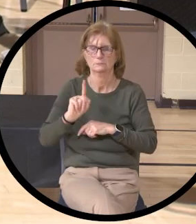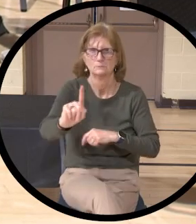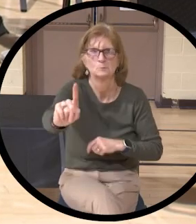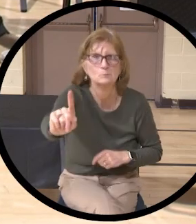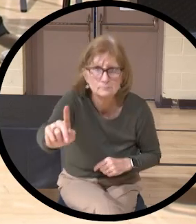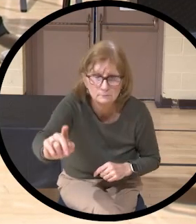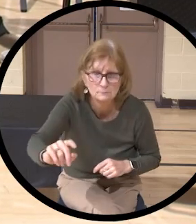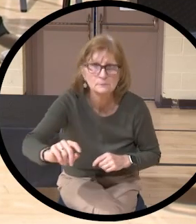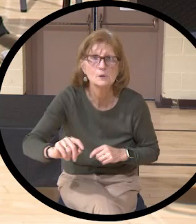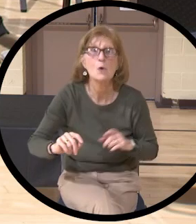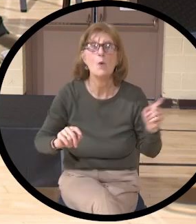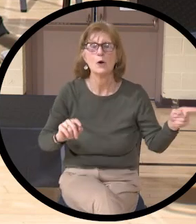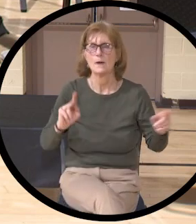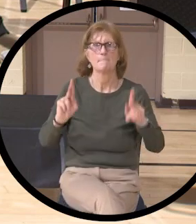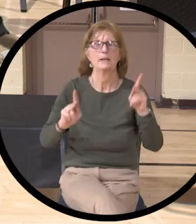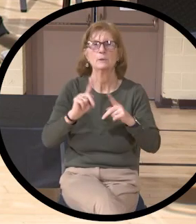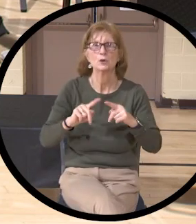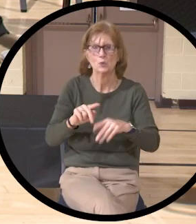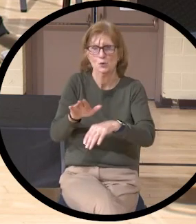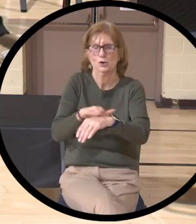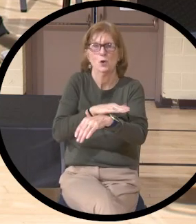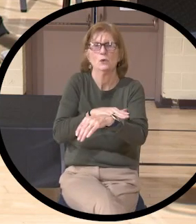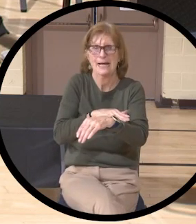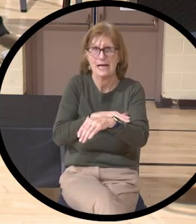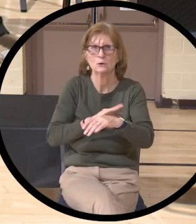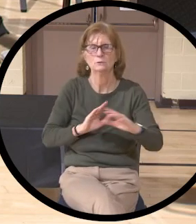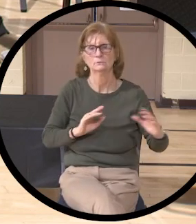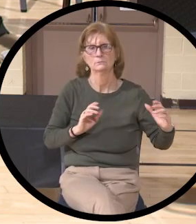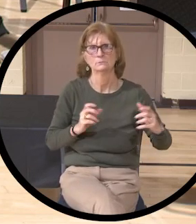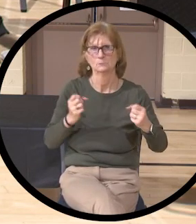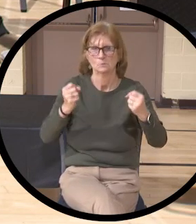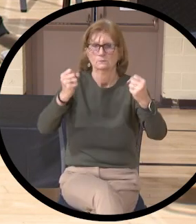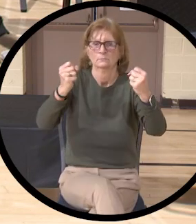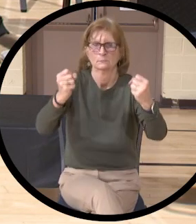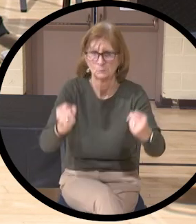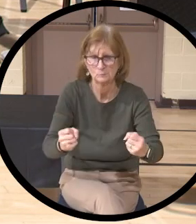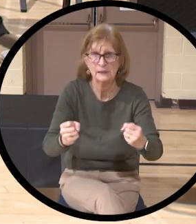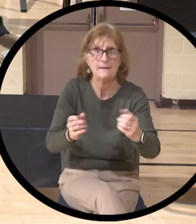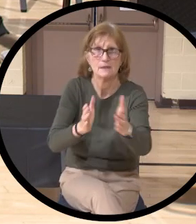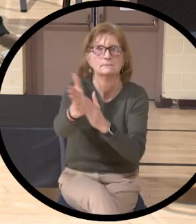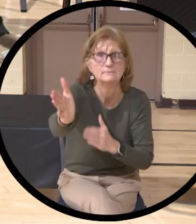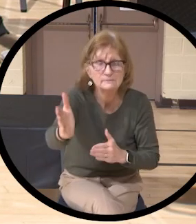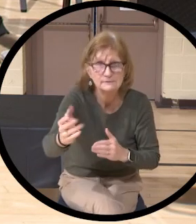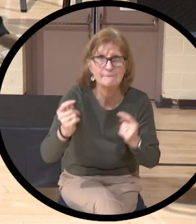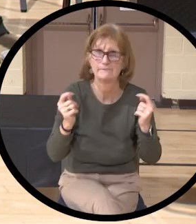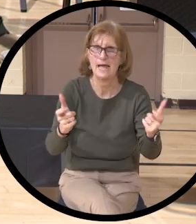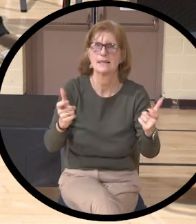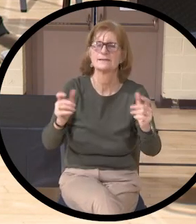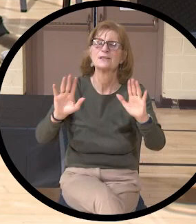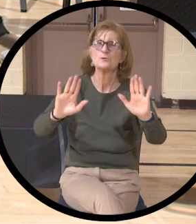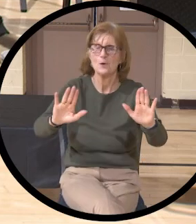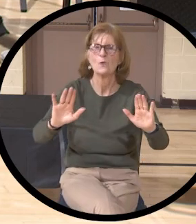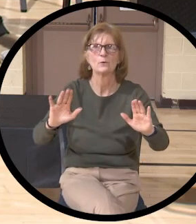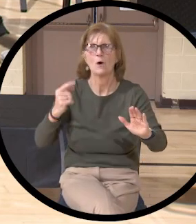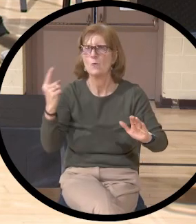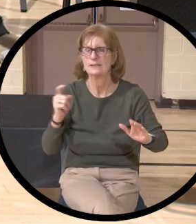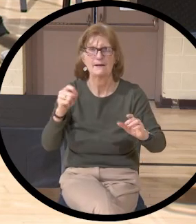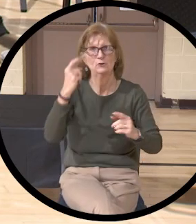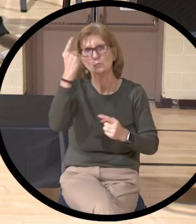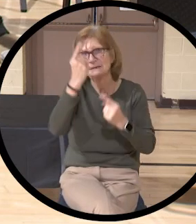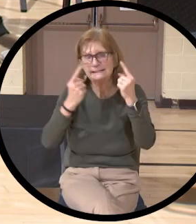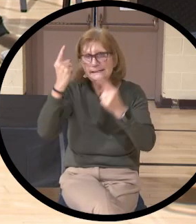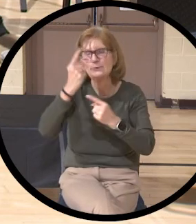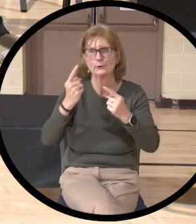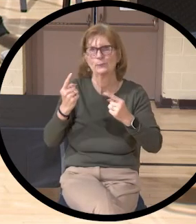just at the hump and then speeding off. So the spacing is really important, and I think that prioritizing that spacing for corridor level review doesn't